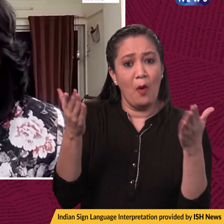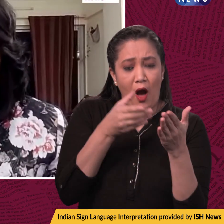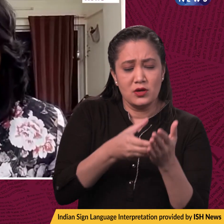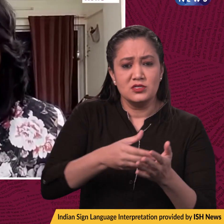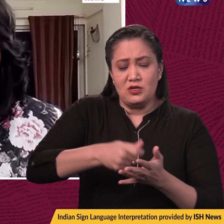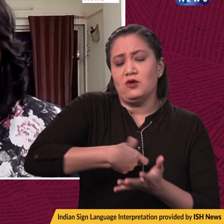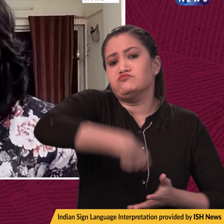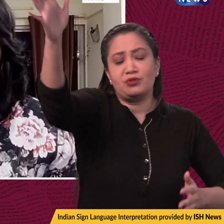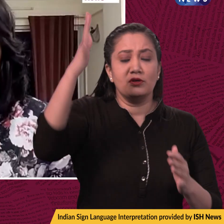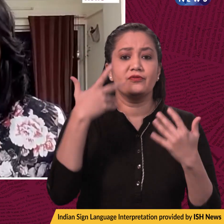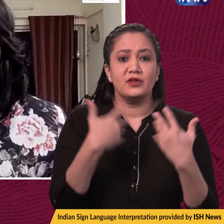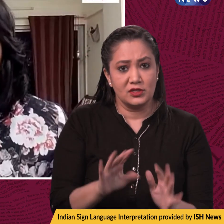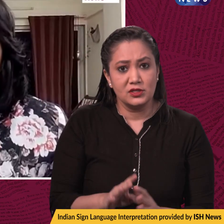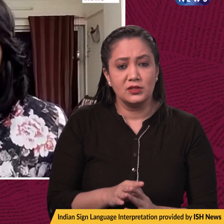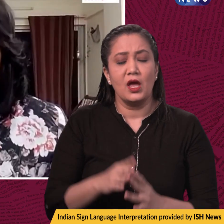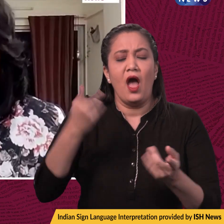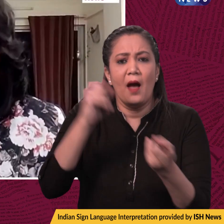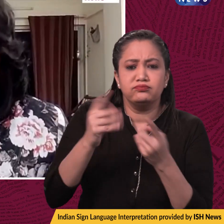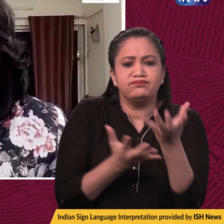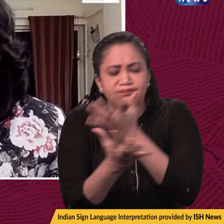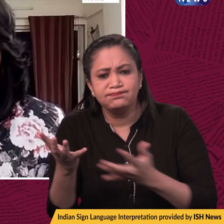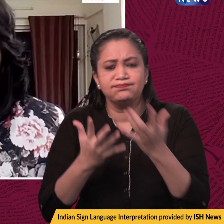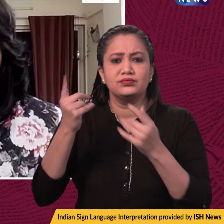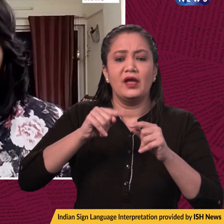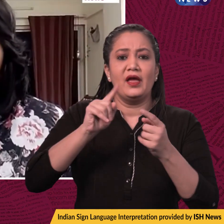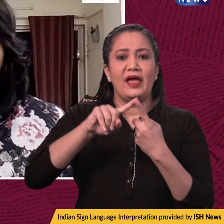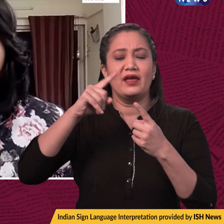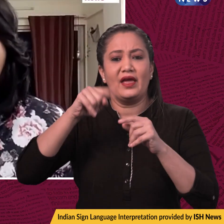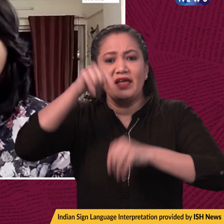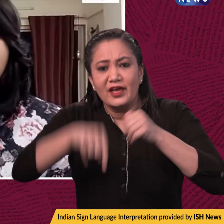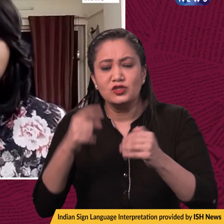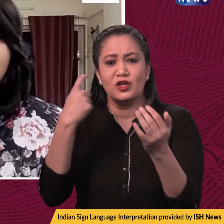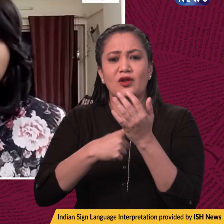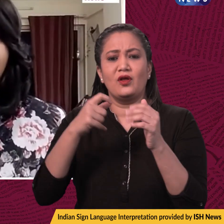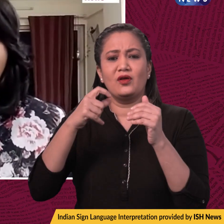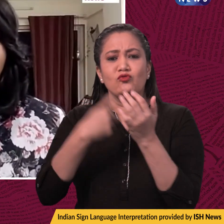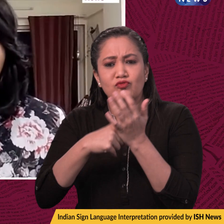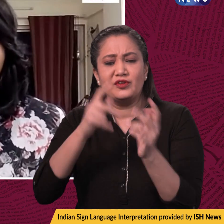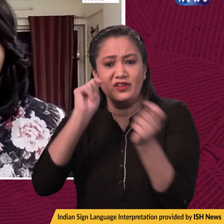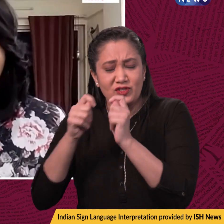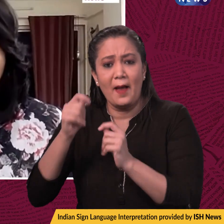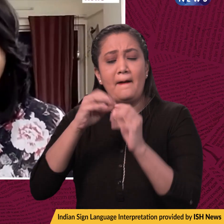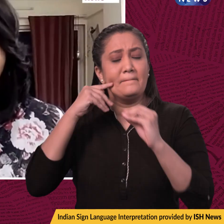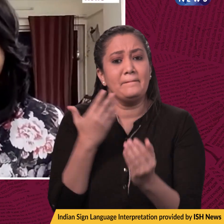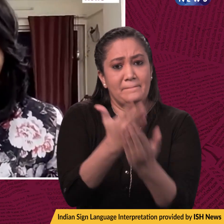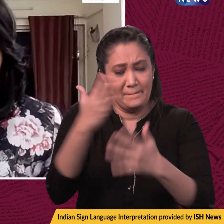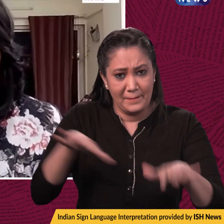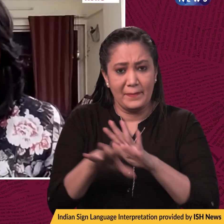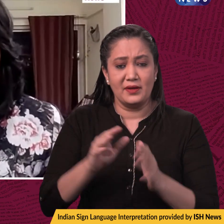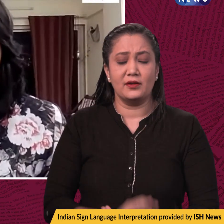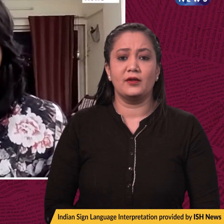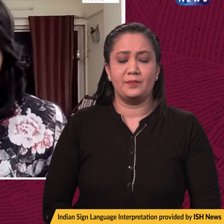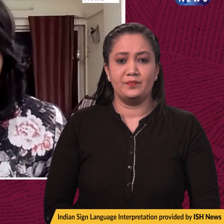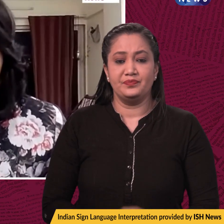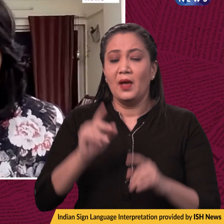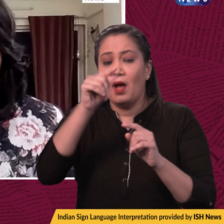book towards the chair during the discussion on Election Laws Amendment Bill 2021. Now, interestingly, in a conversation